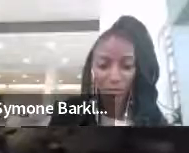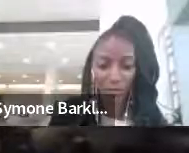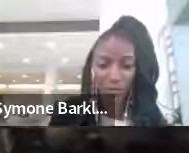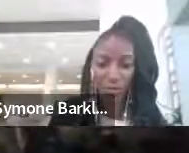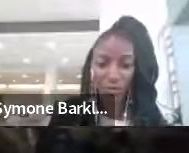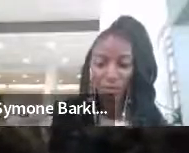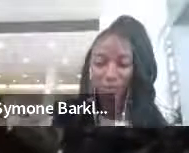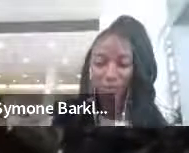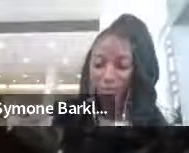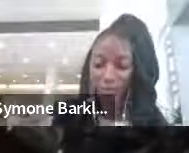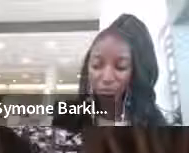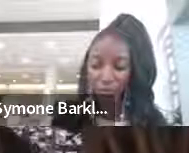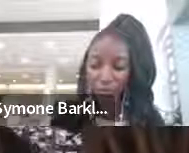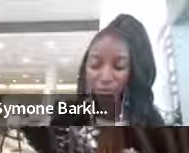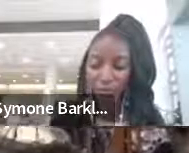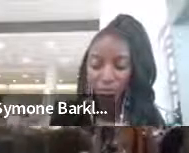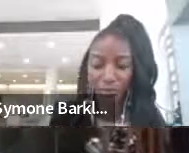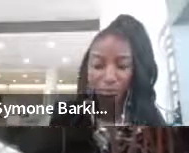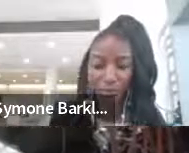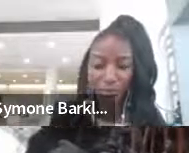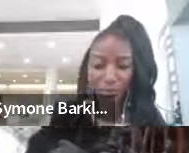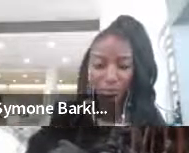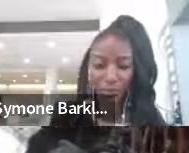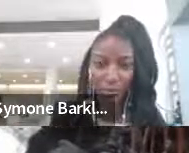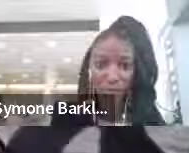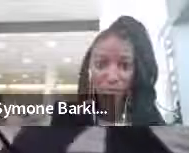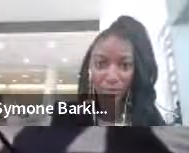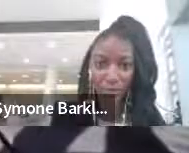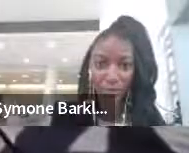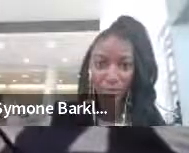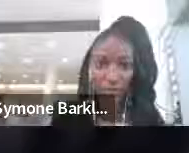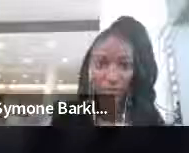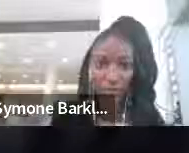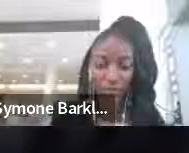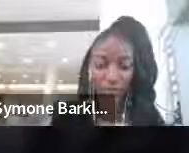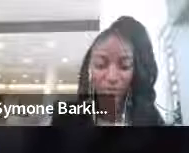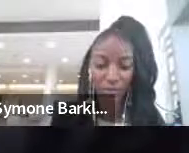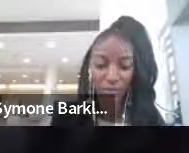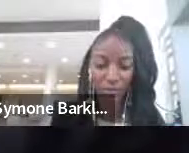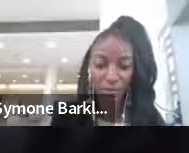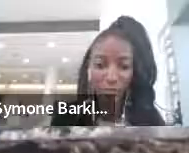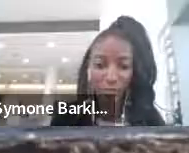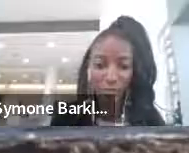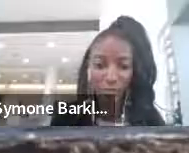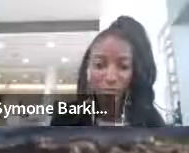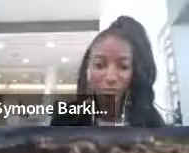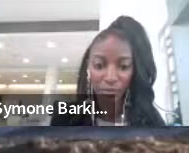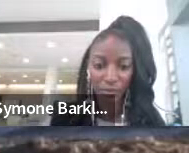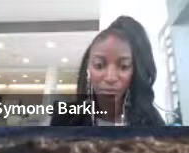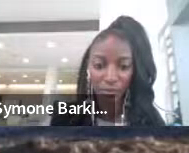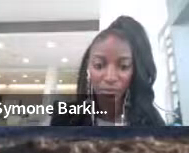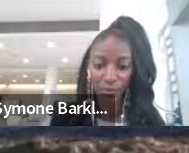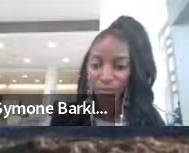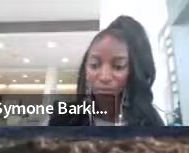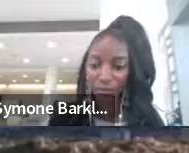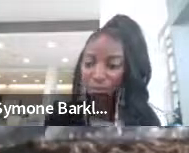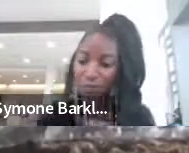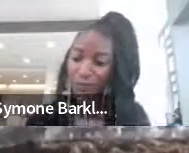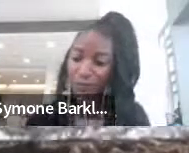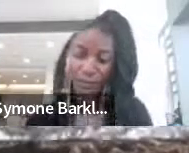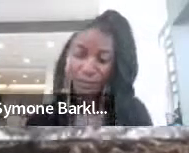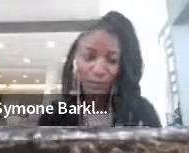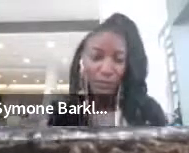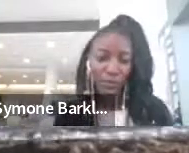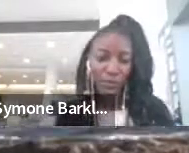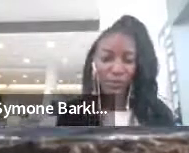can become marine debris if they don't dispose of it properly. And I mean anything. The most common items